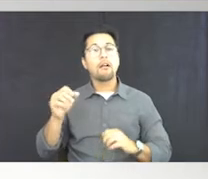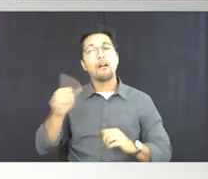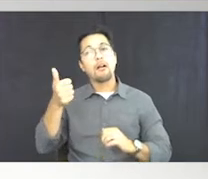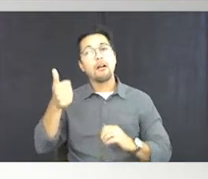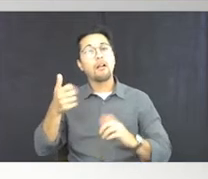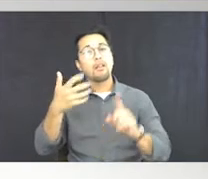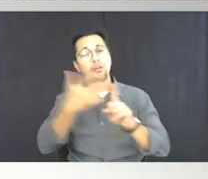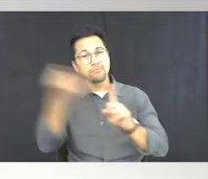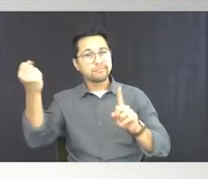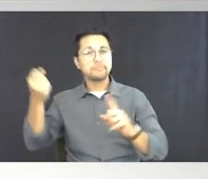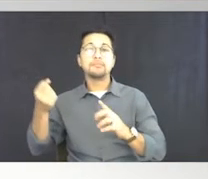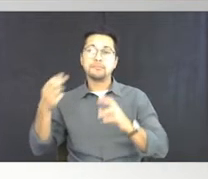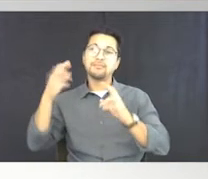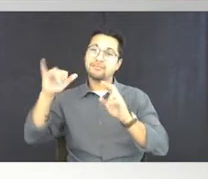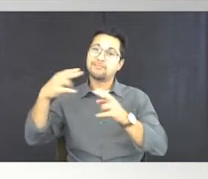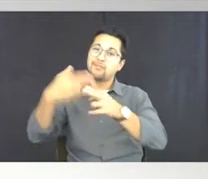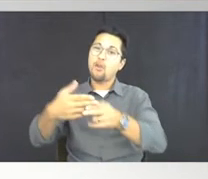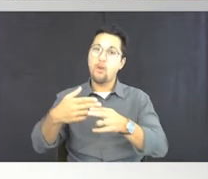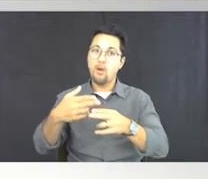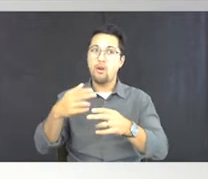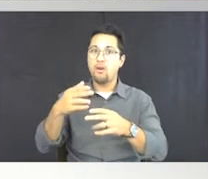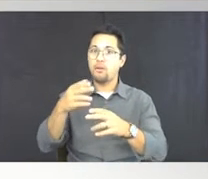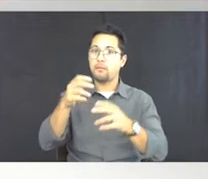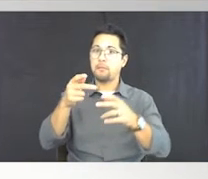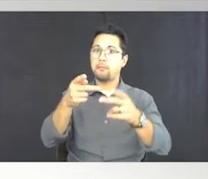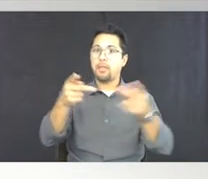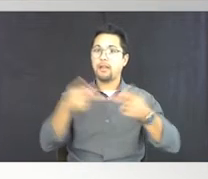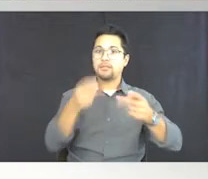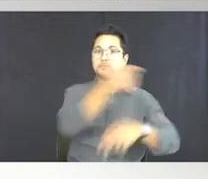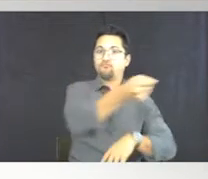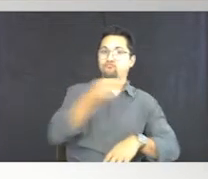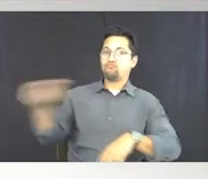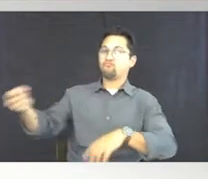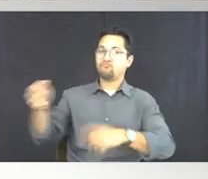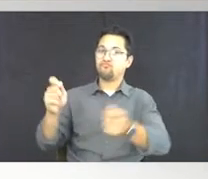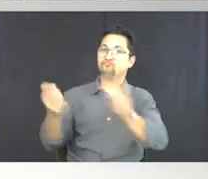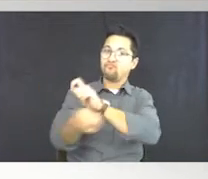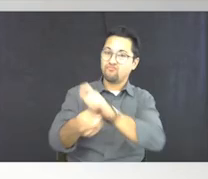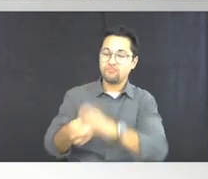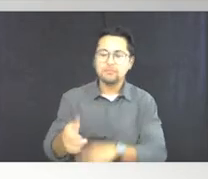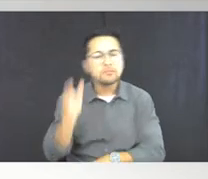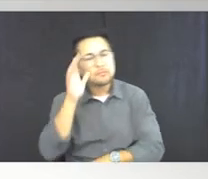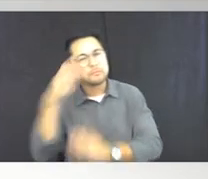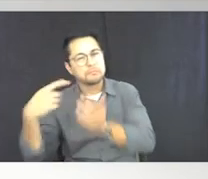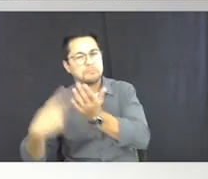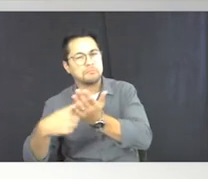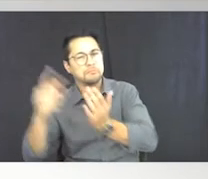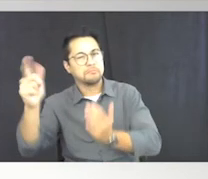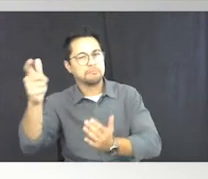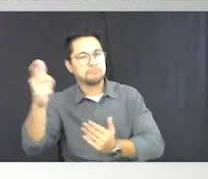be considered a change of placement, which we'll get to that in a moment.